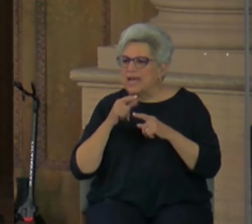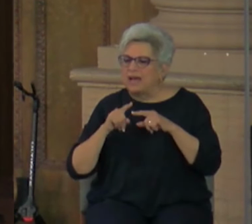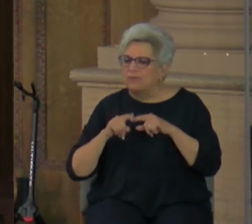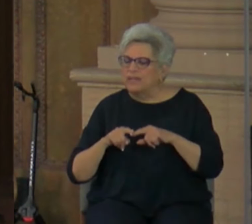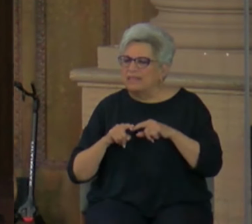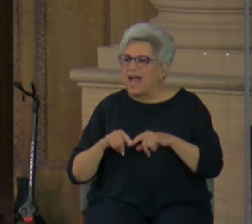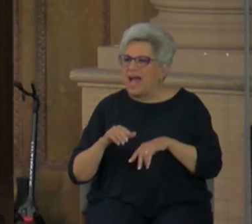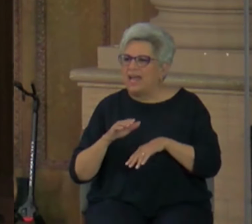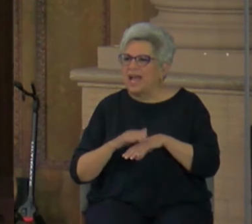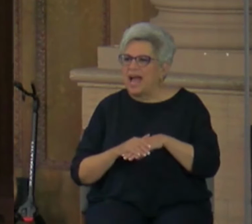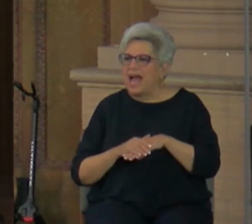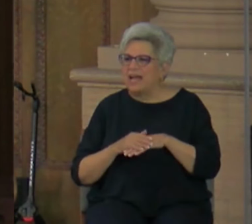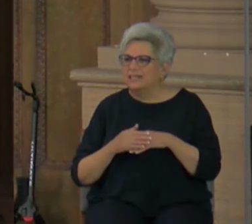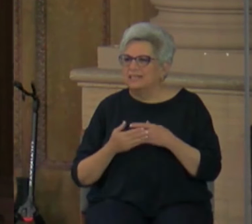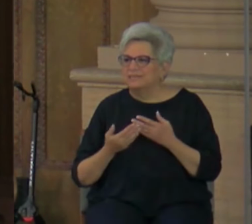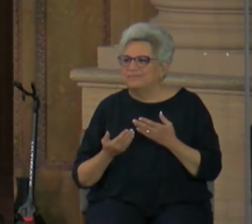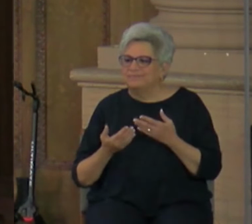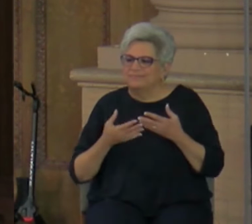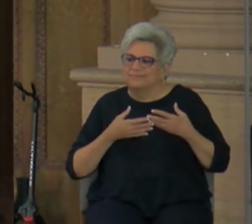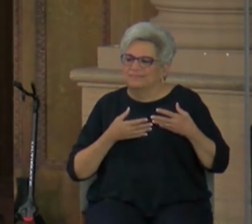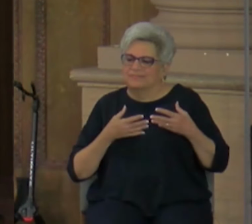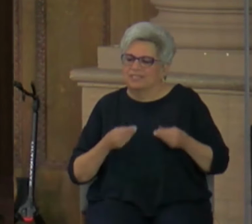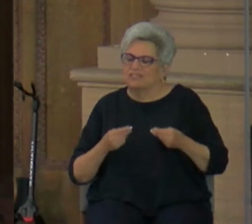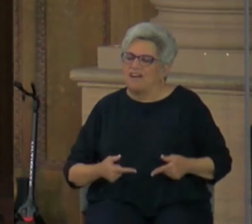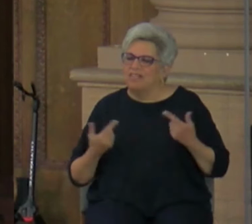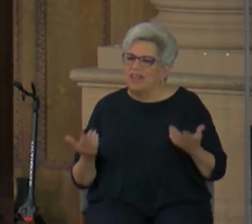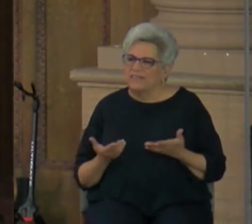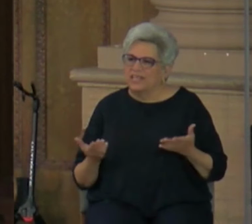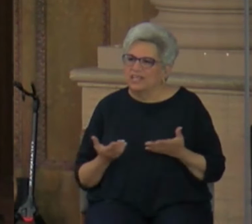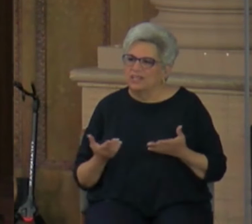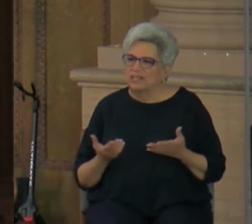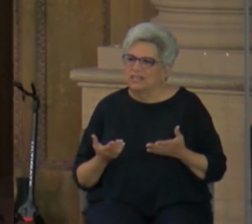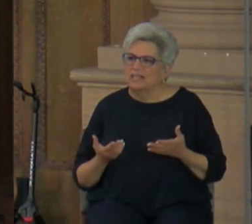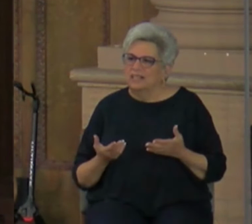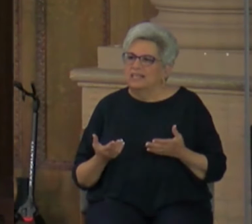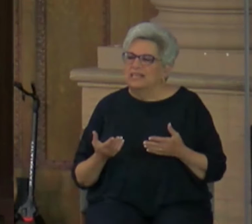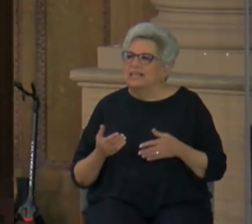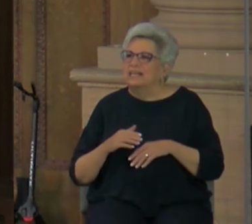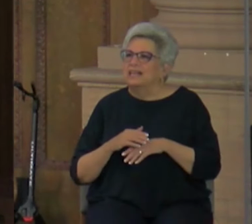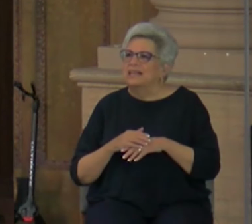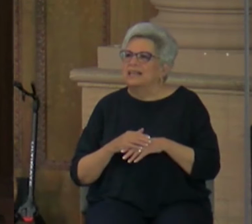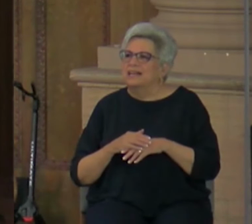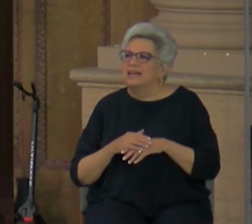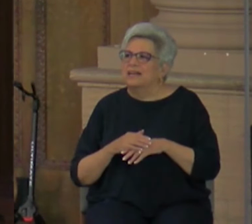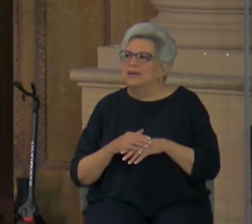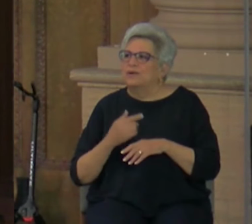Maybe it's part of his kindness to wean us off of all of the hopes that we have in this place.